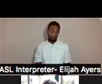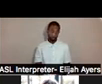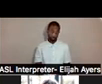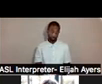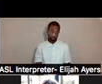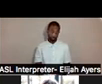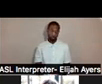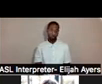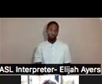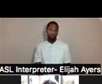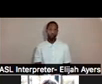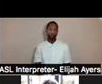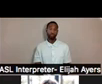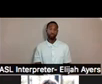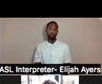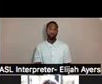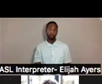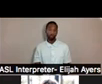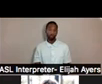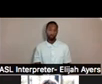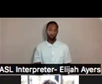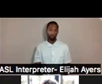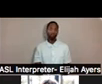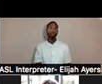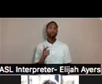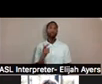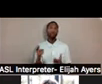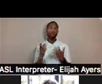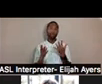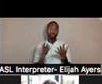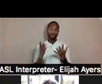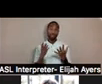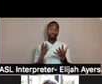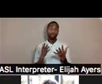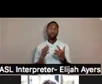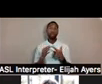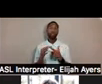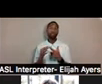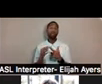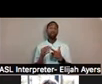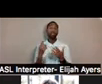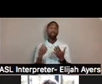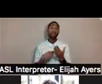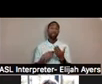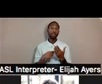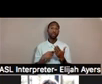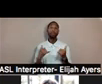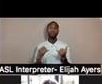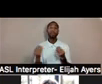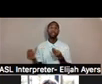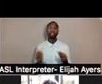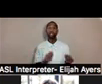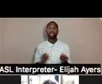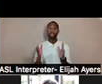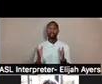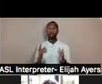So realizing with some big shame, unfortunately, that while sometimes I'm in play facilitator mode